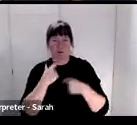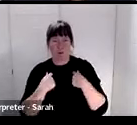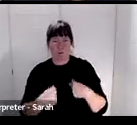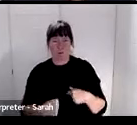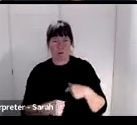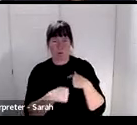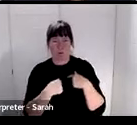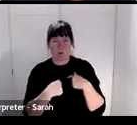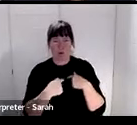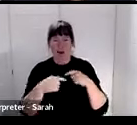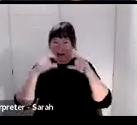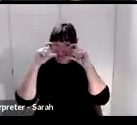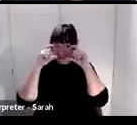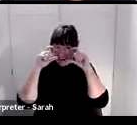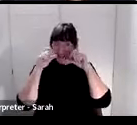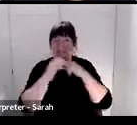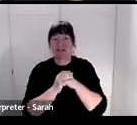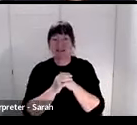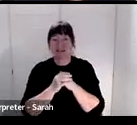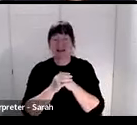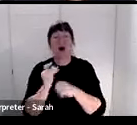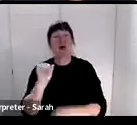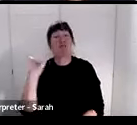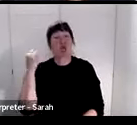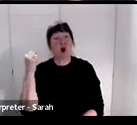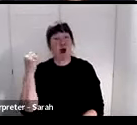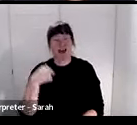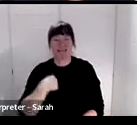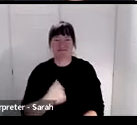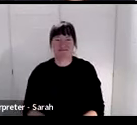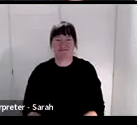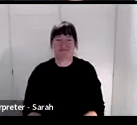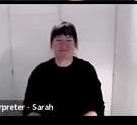and I have glasses. I am Tongan.